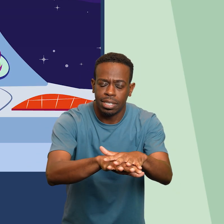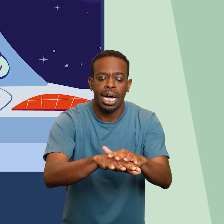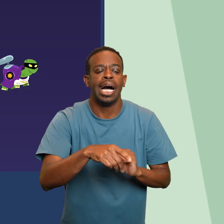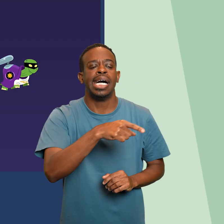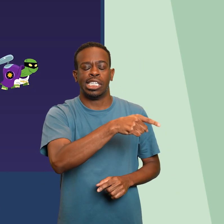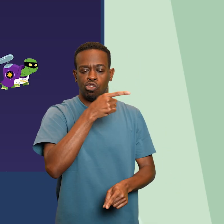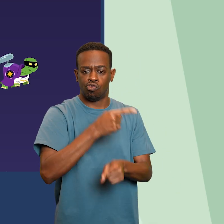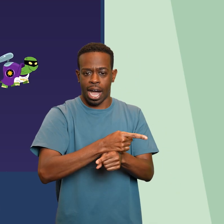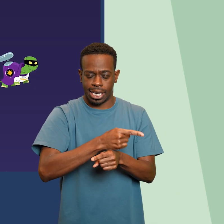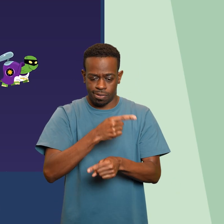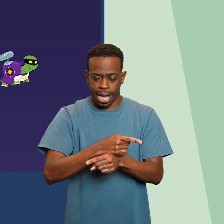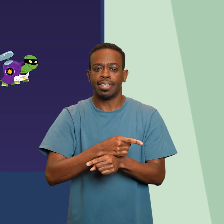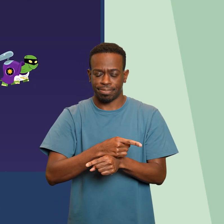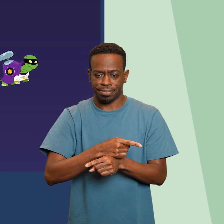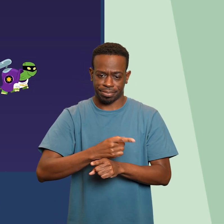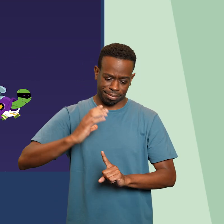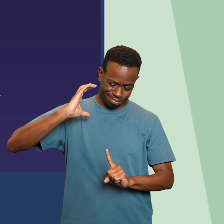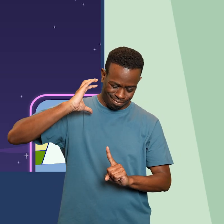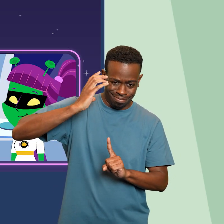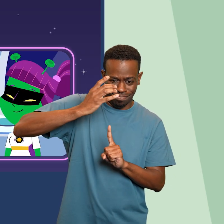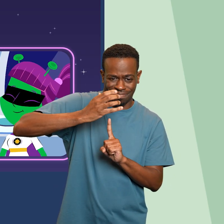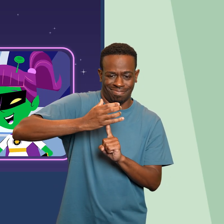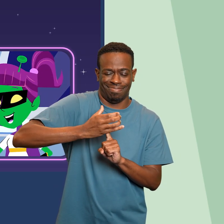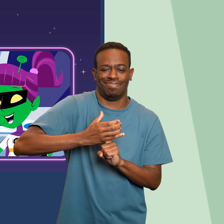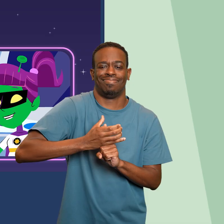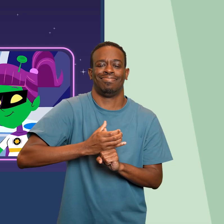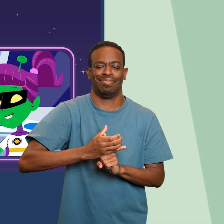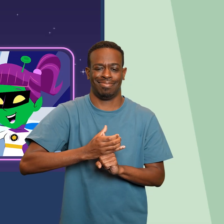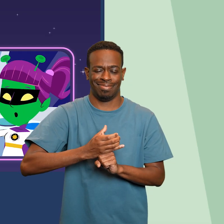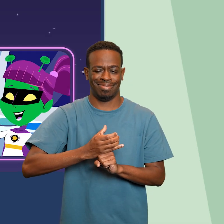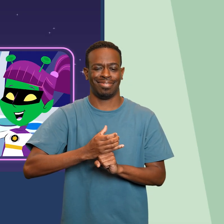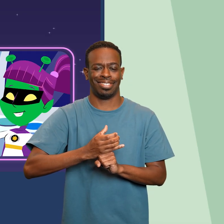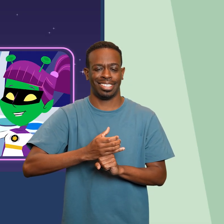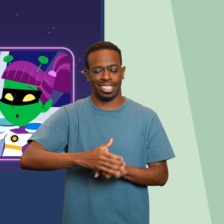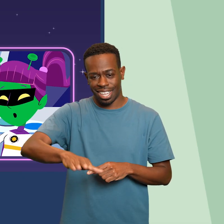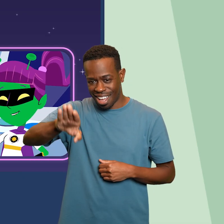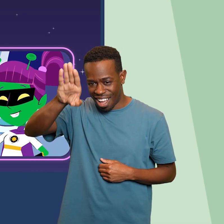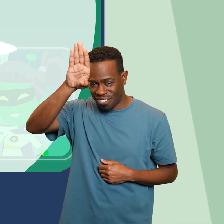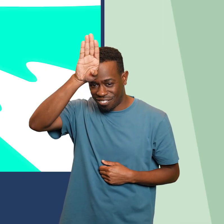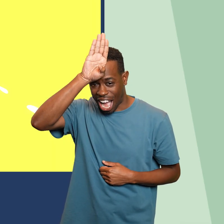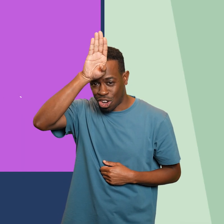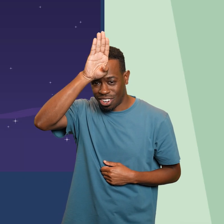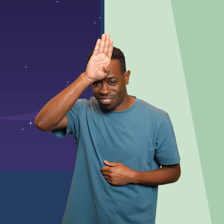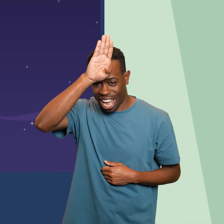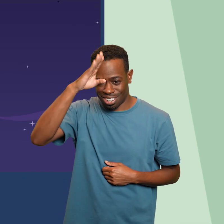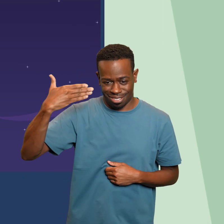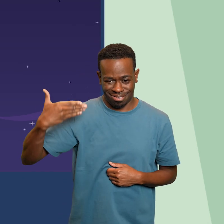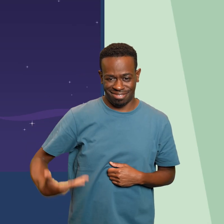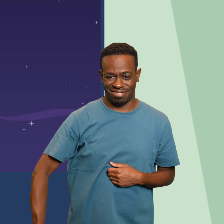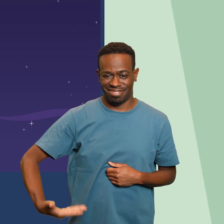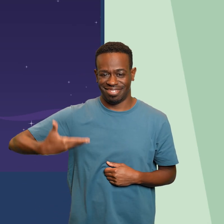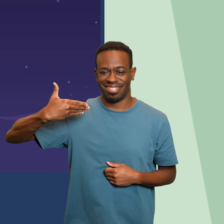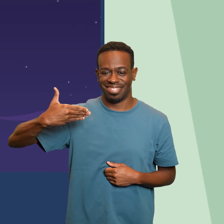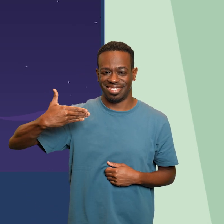Roger that. Activate disguise ray. Genius! Assume identity of